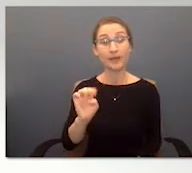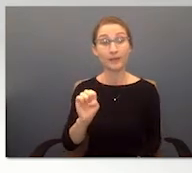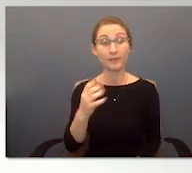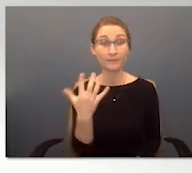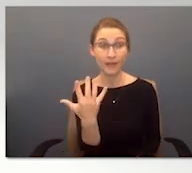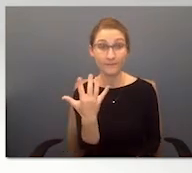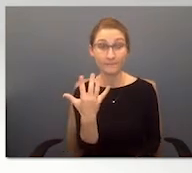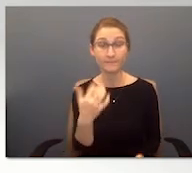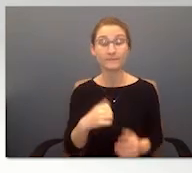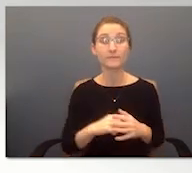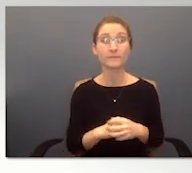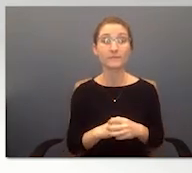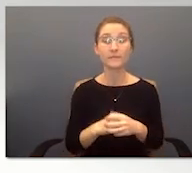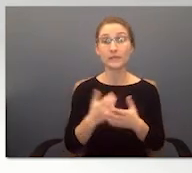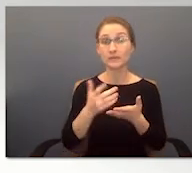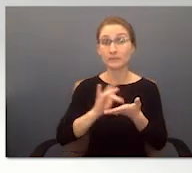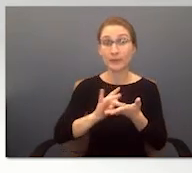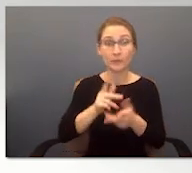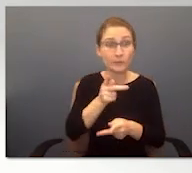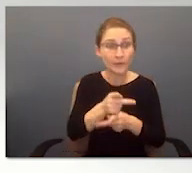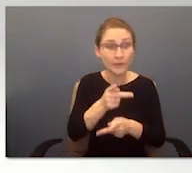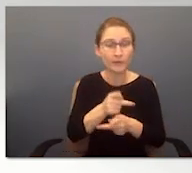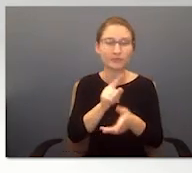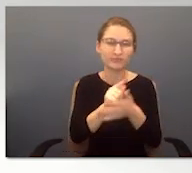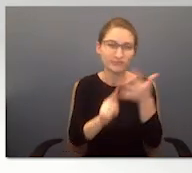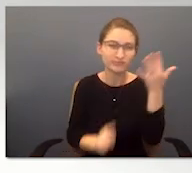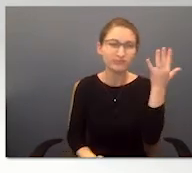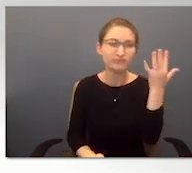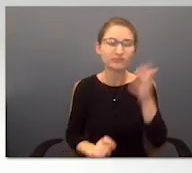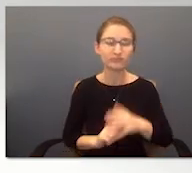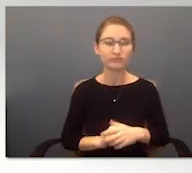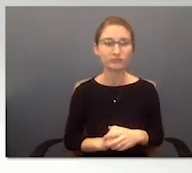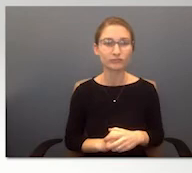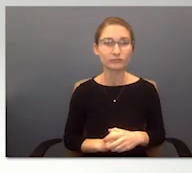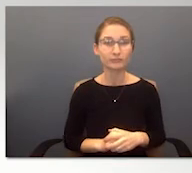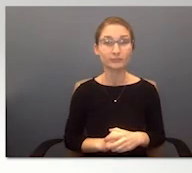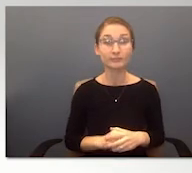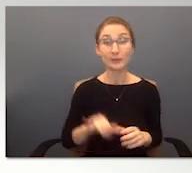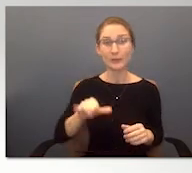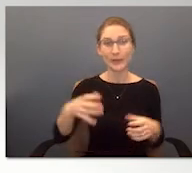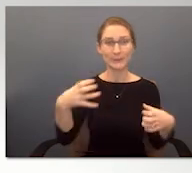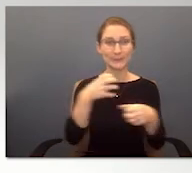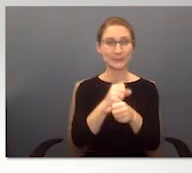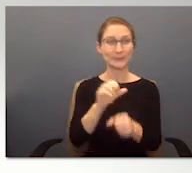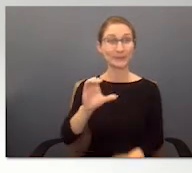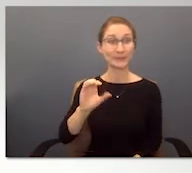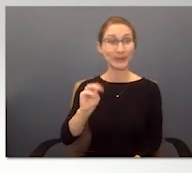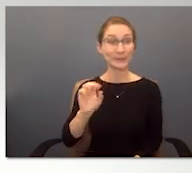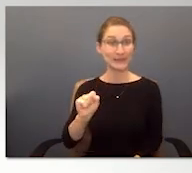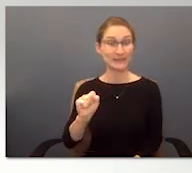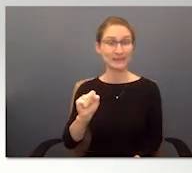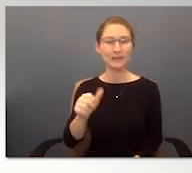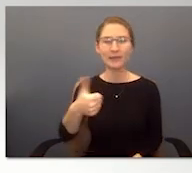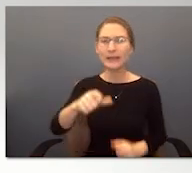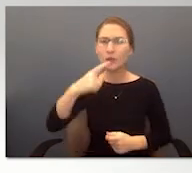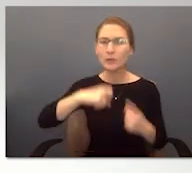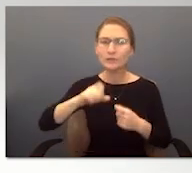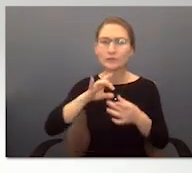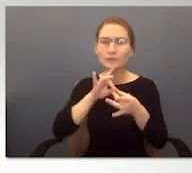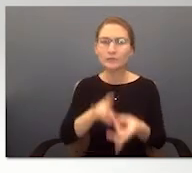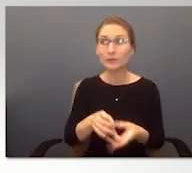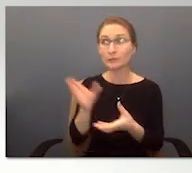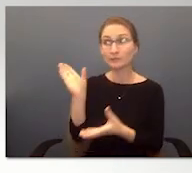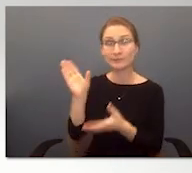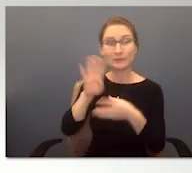V, like medical foster care, and so on. So that is CMS. Any questions